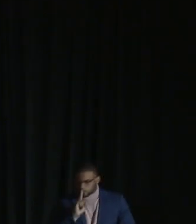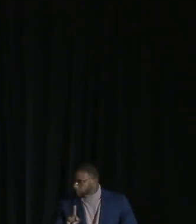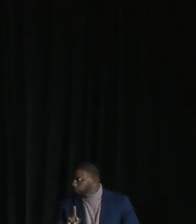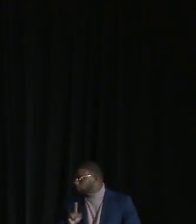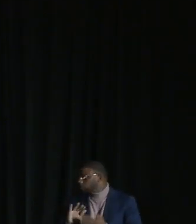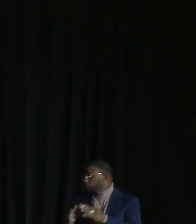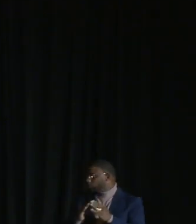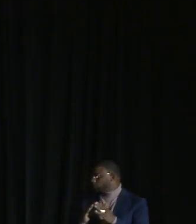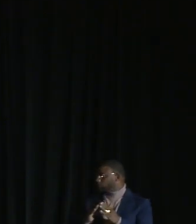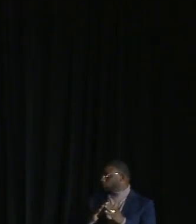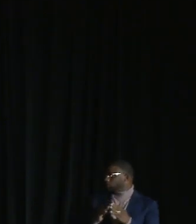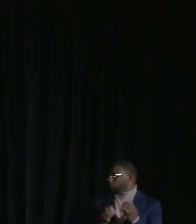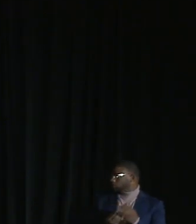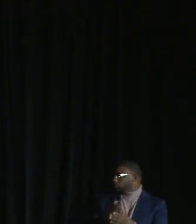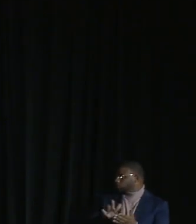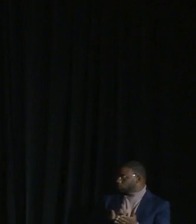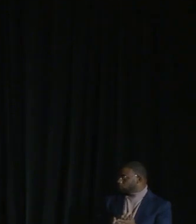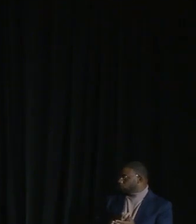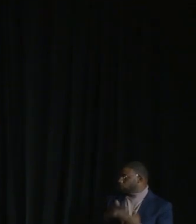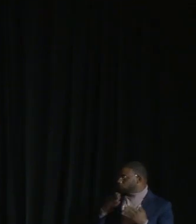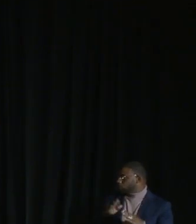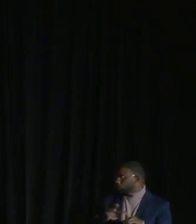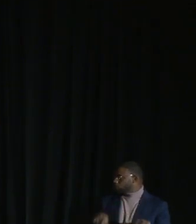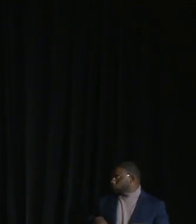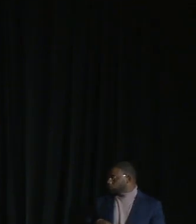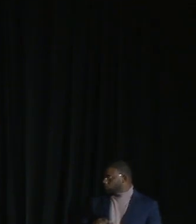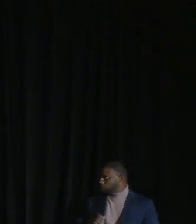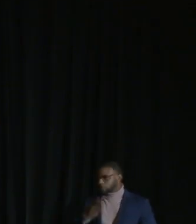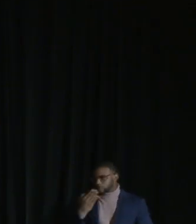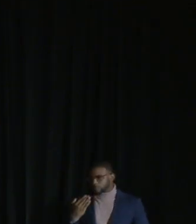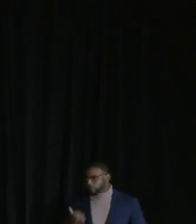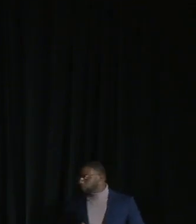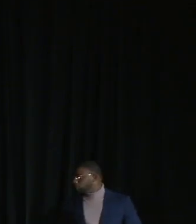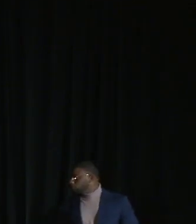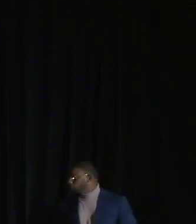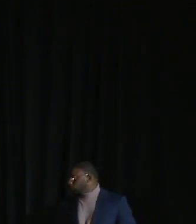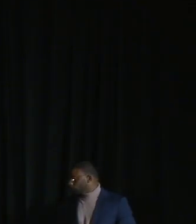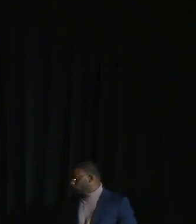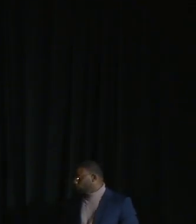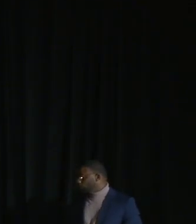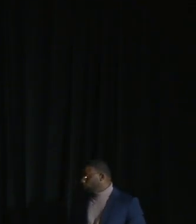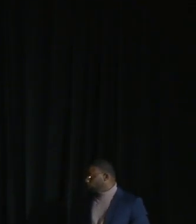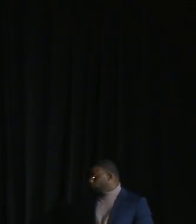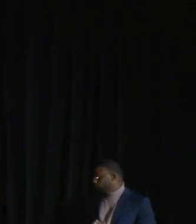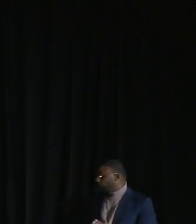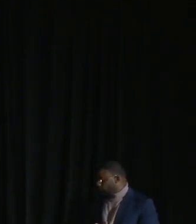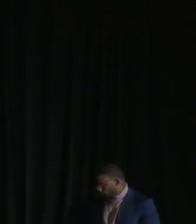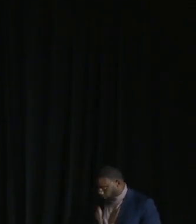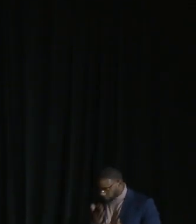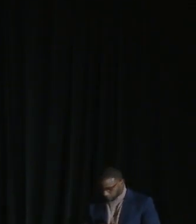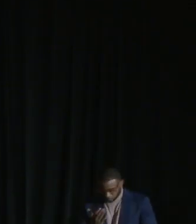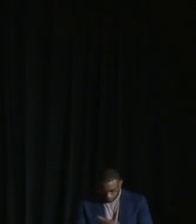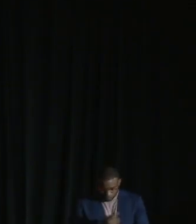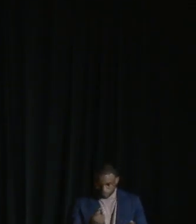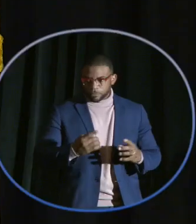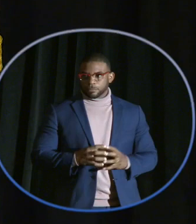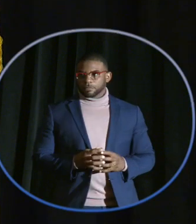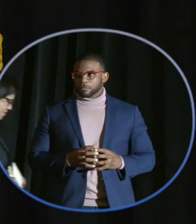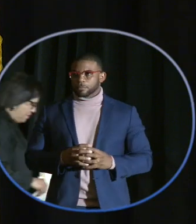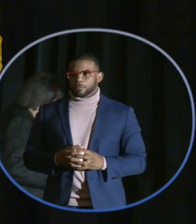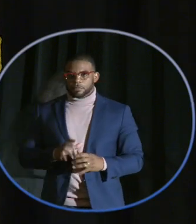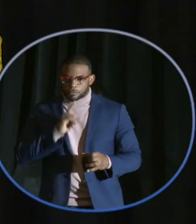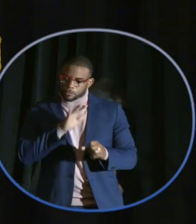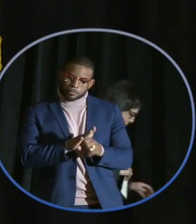They are the community square. They are the public square, and you'll hear why. Thank you. Thank you so much. Good morning, everyone.